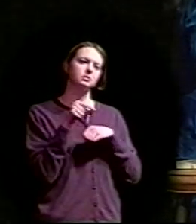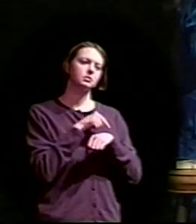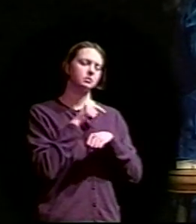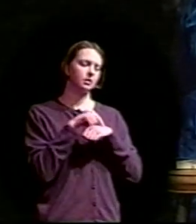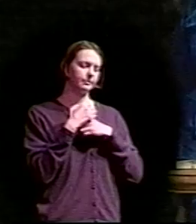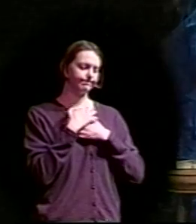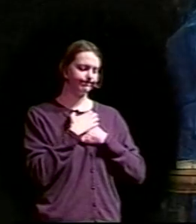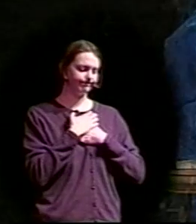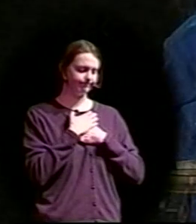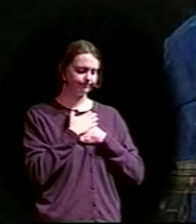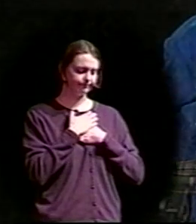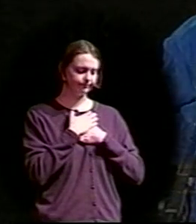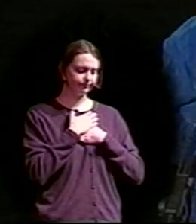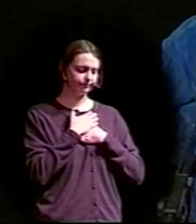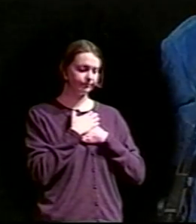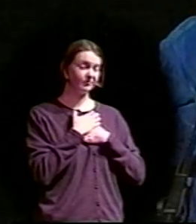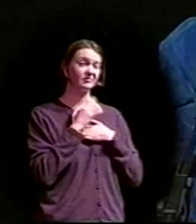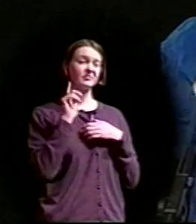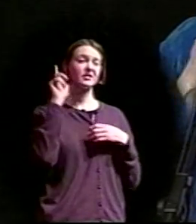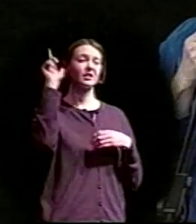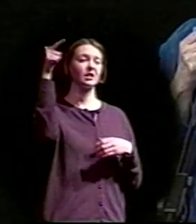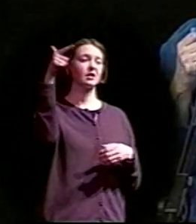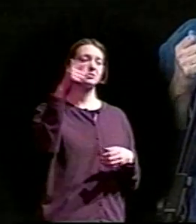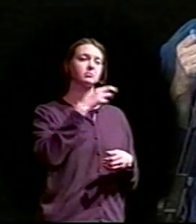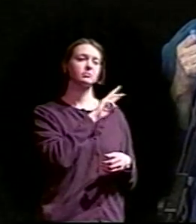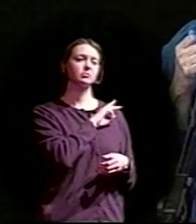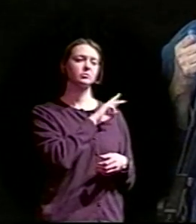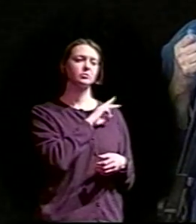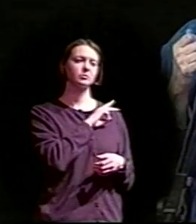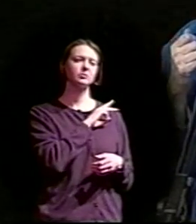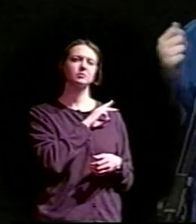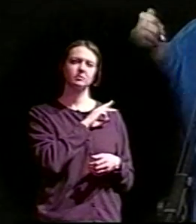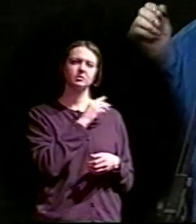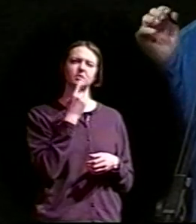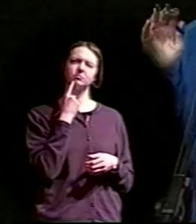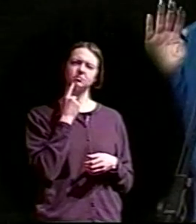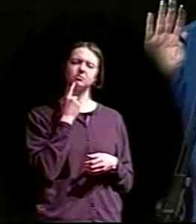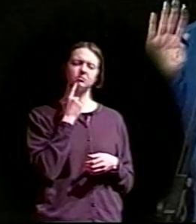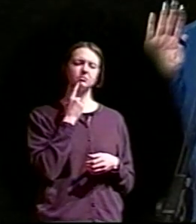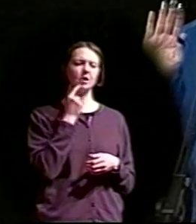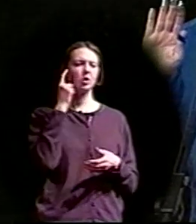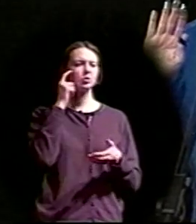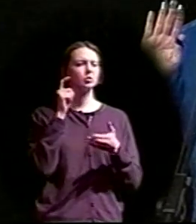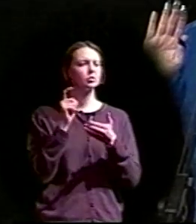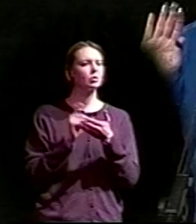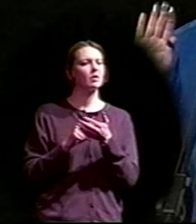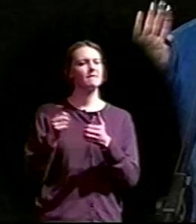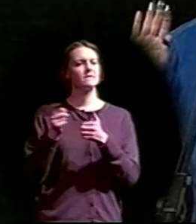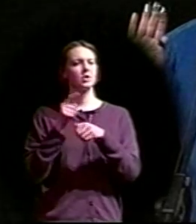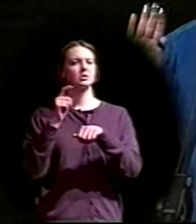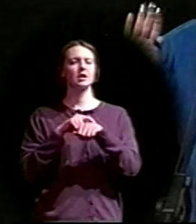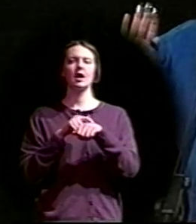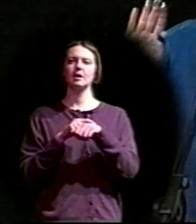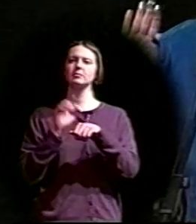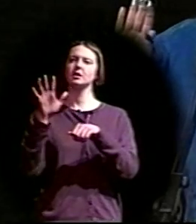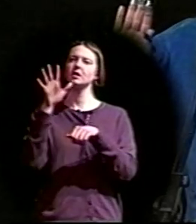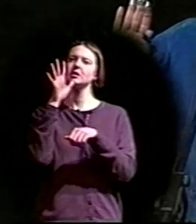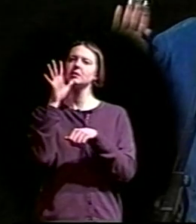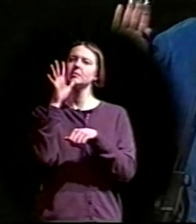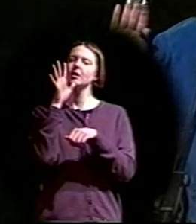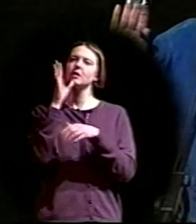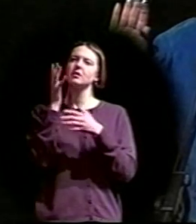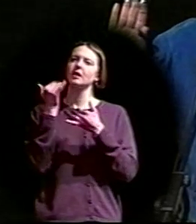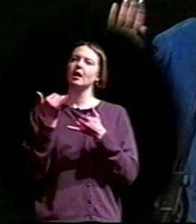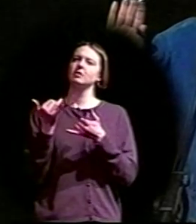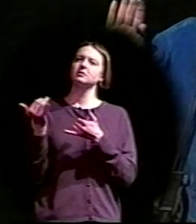Winans later said he noticed then for the first time he saw a kind of peace pass over